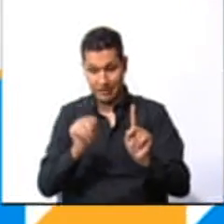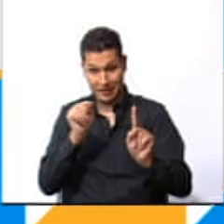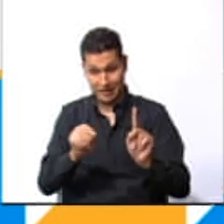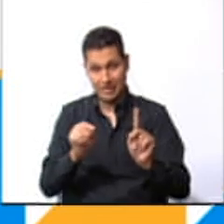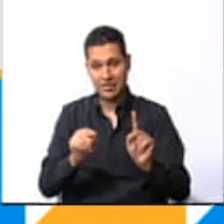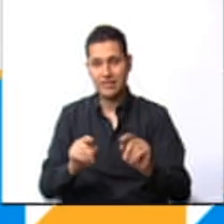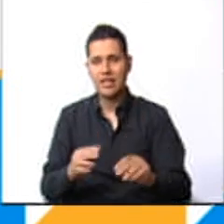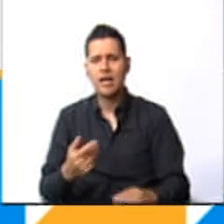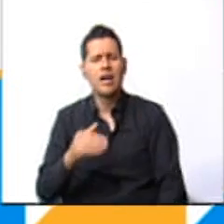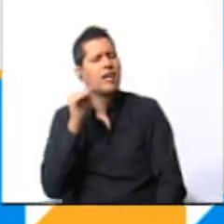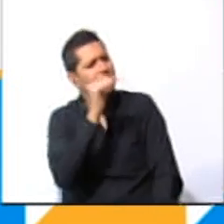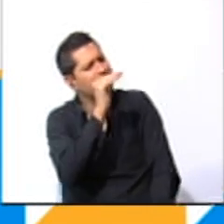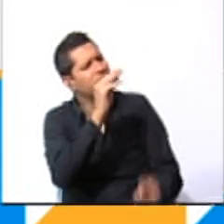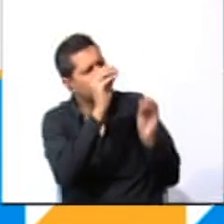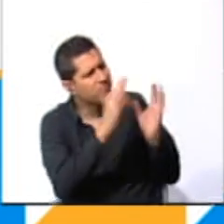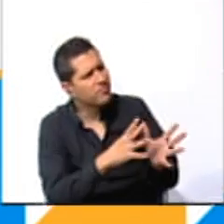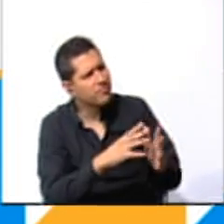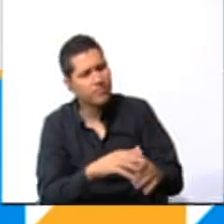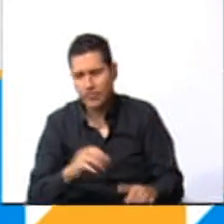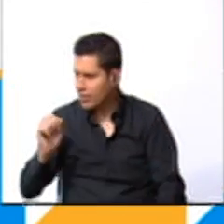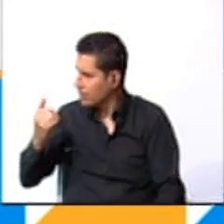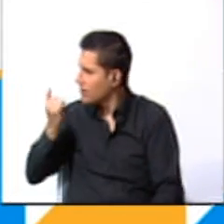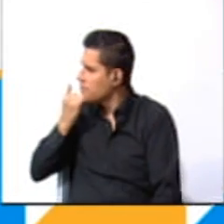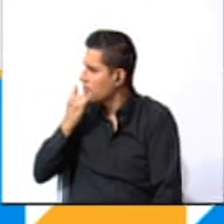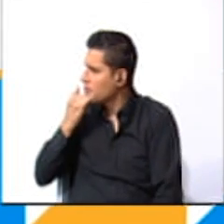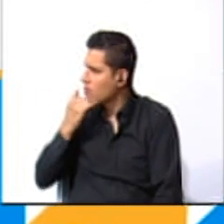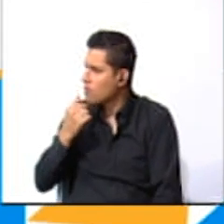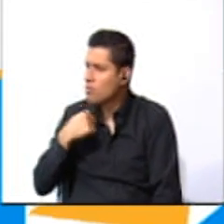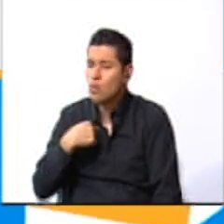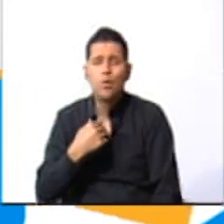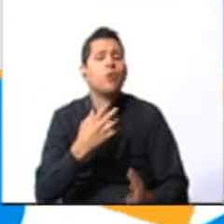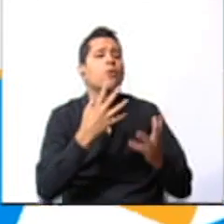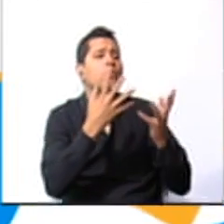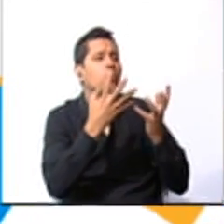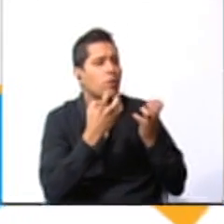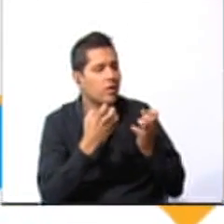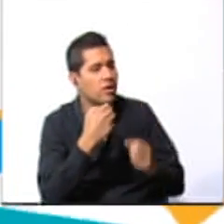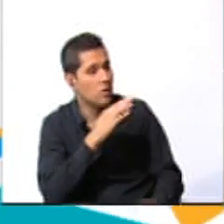Yes, Jack? I want you to go to my house.